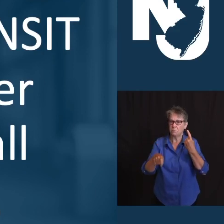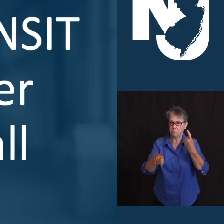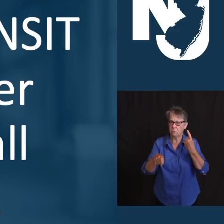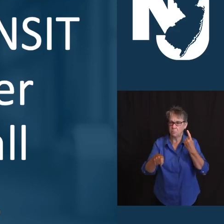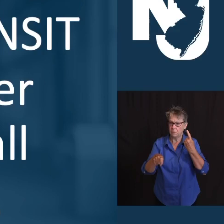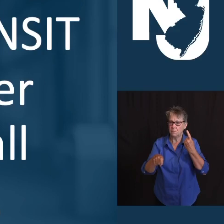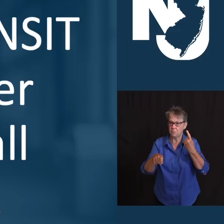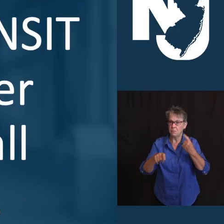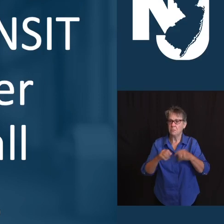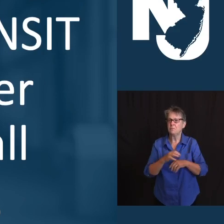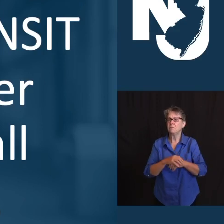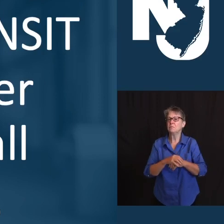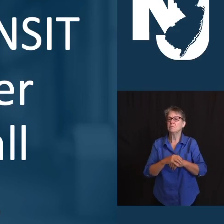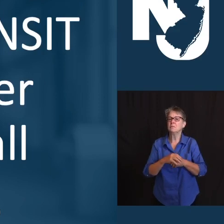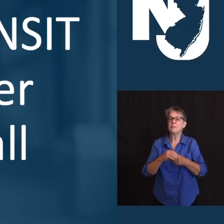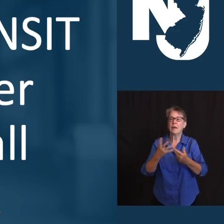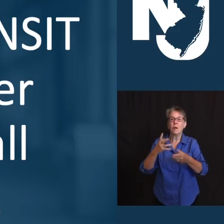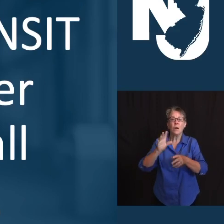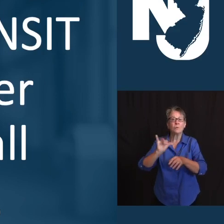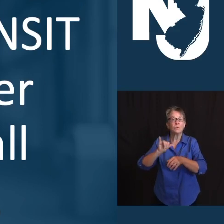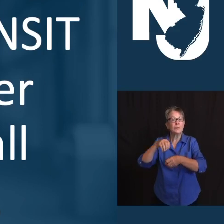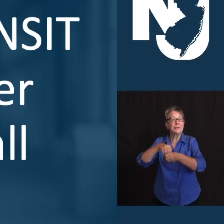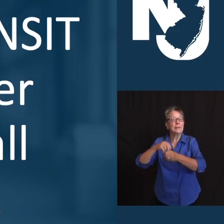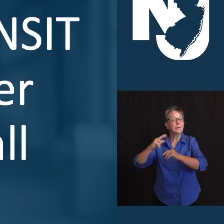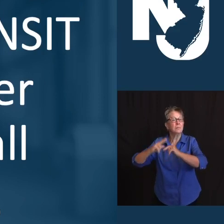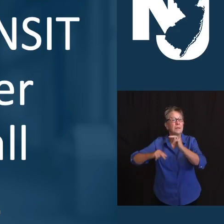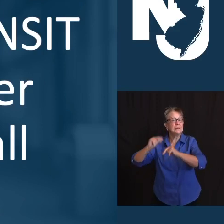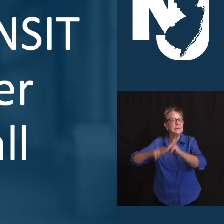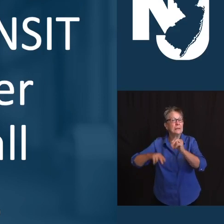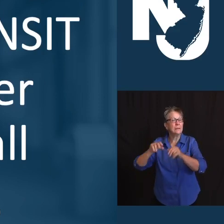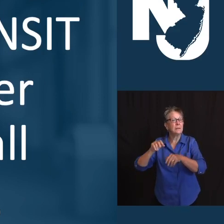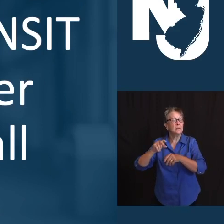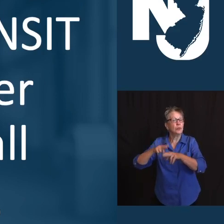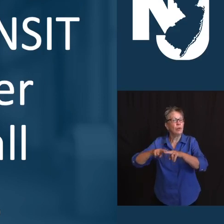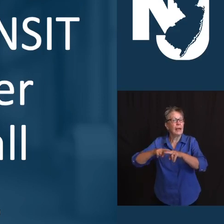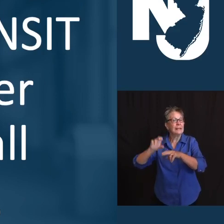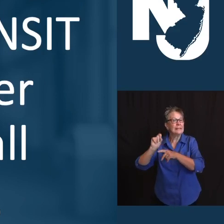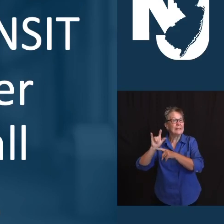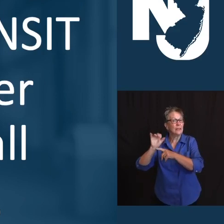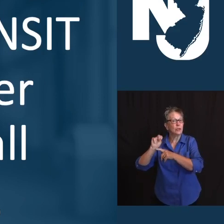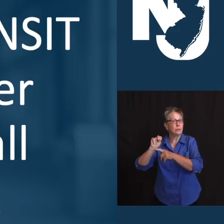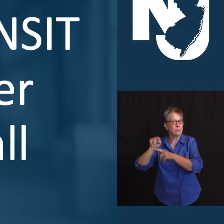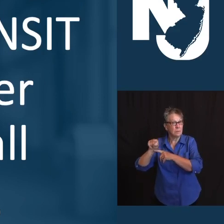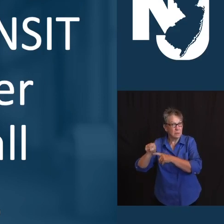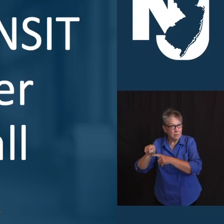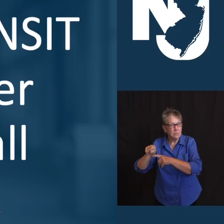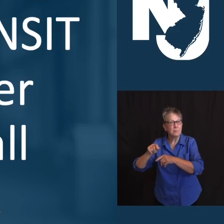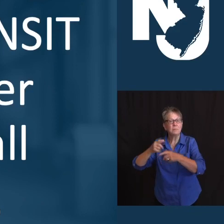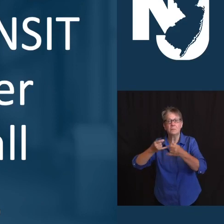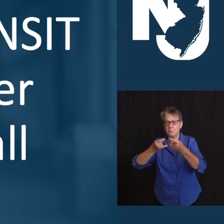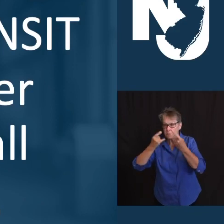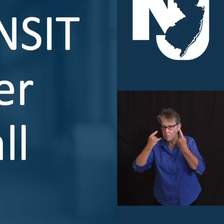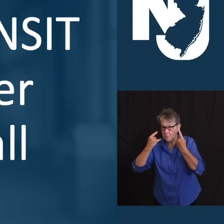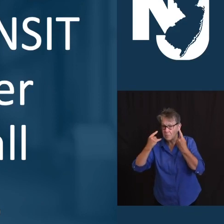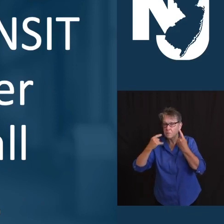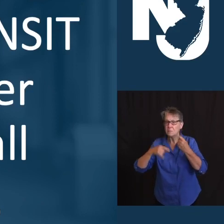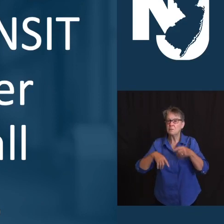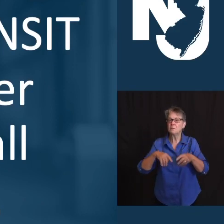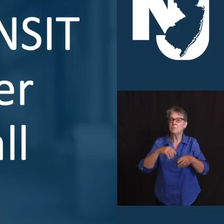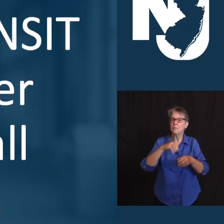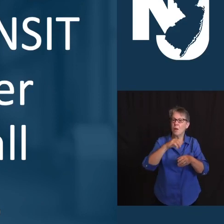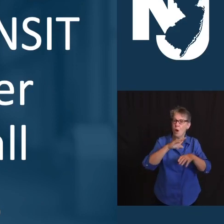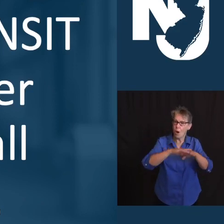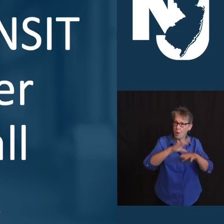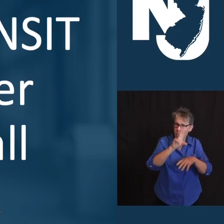those outdoor stations where social distancing is not practicable. So please do it for yourself and do it for your